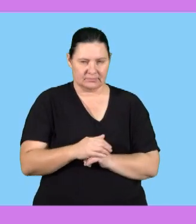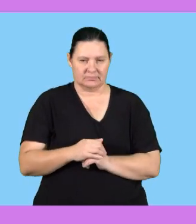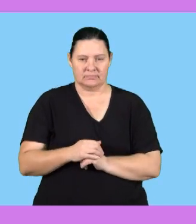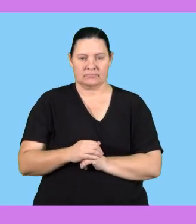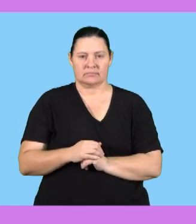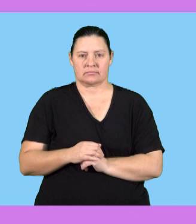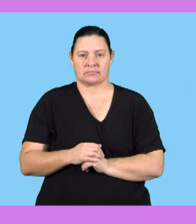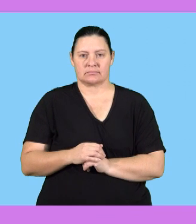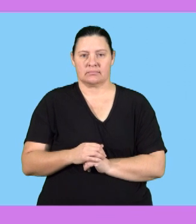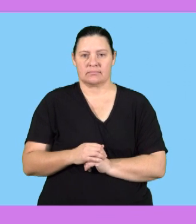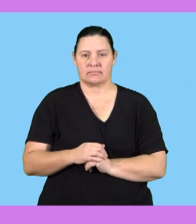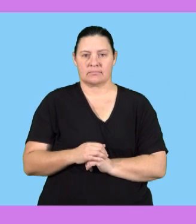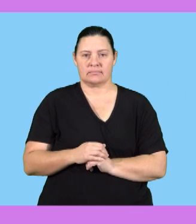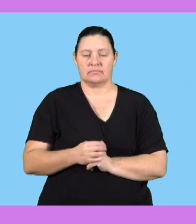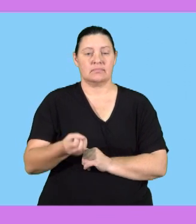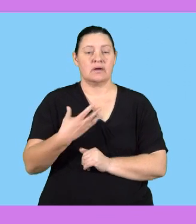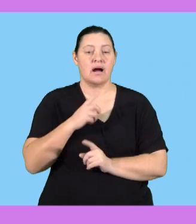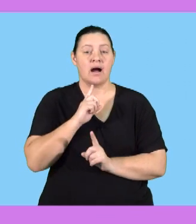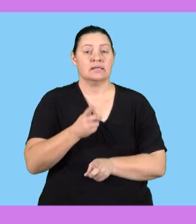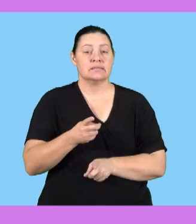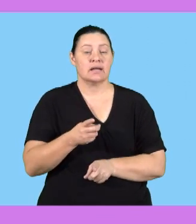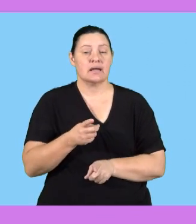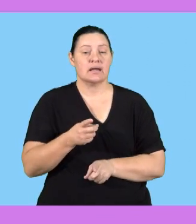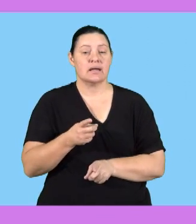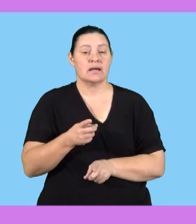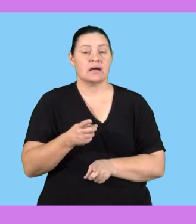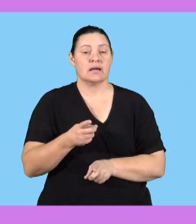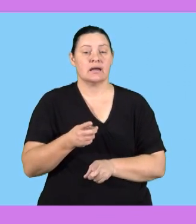multiplied by 30. So that gives us an answer of